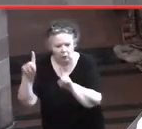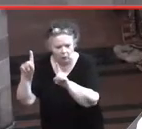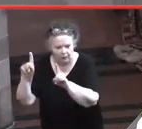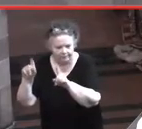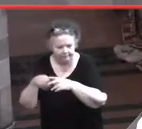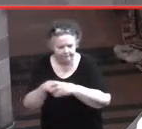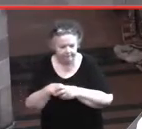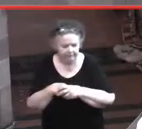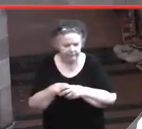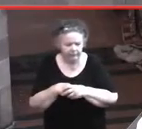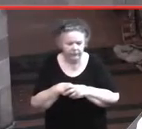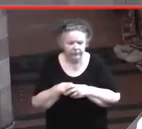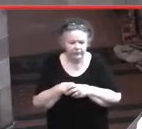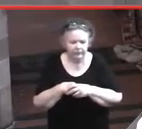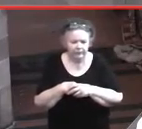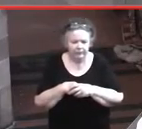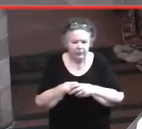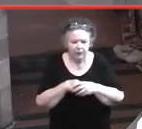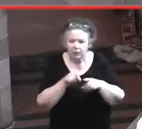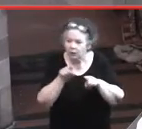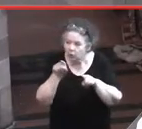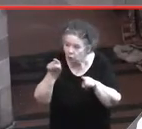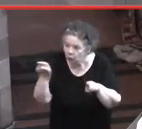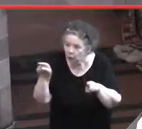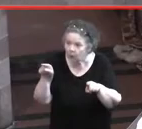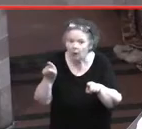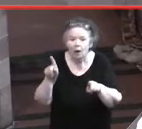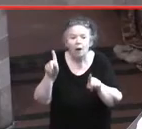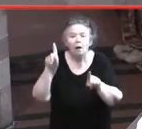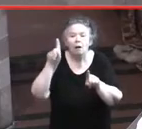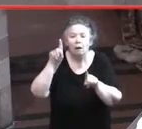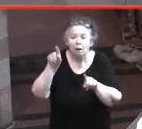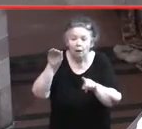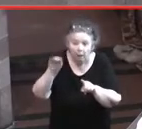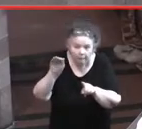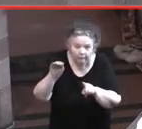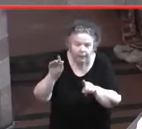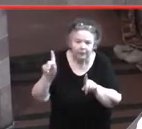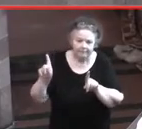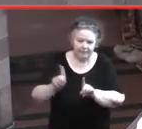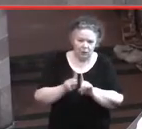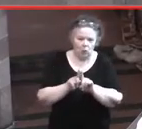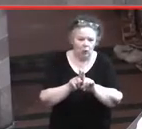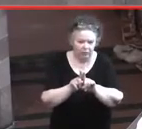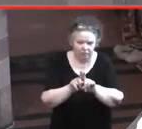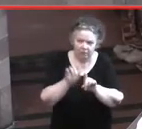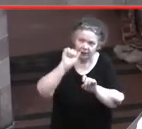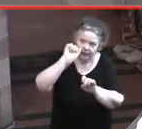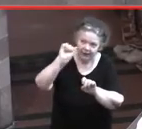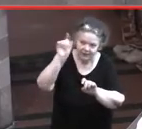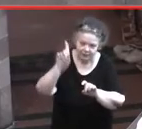Lord. You're called to be with the people of God.